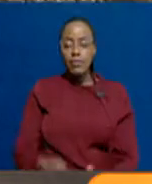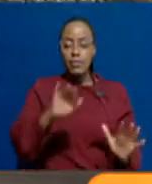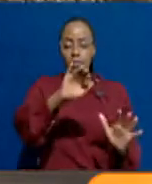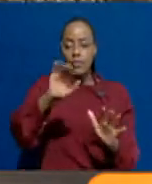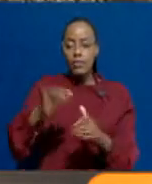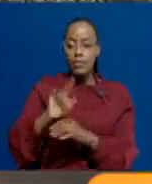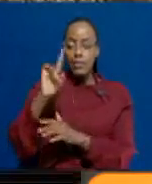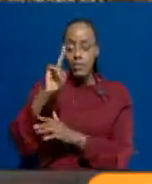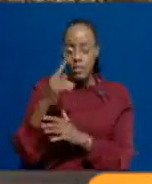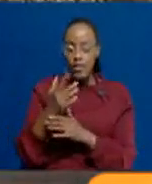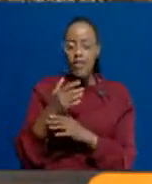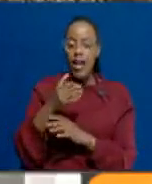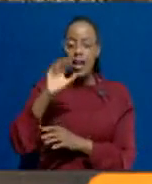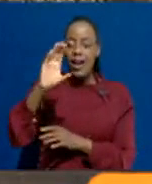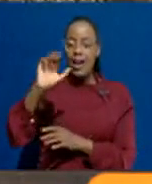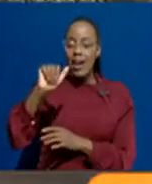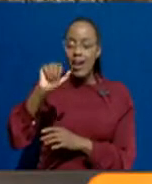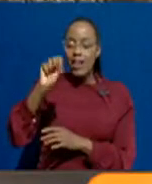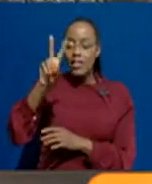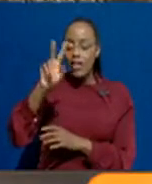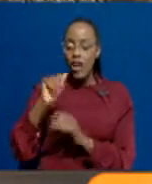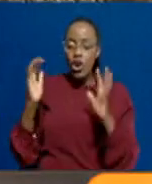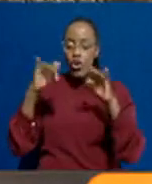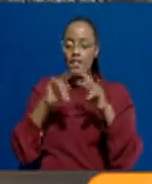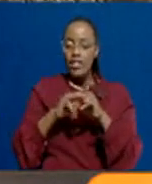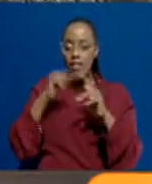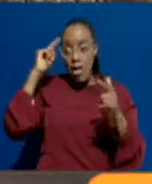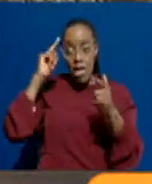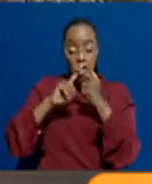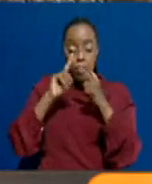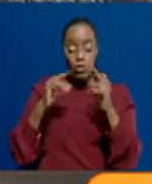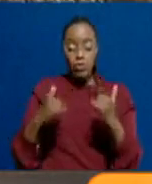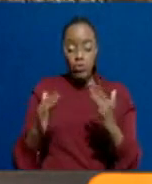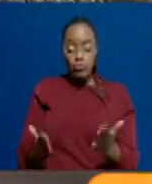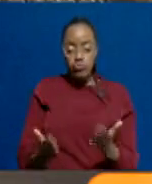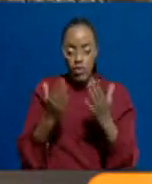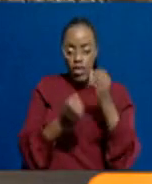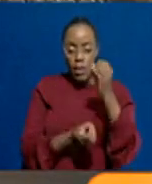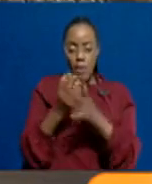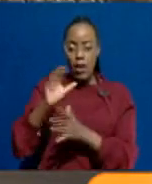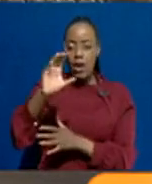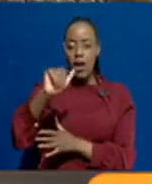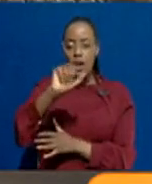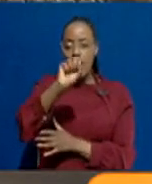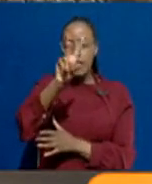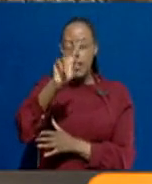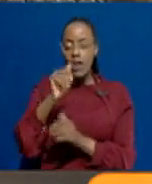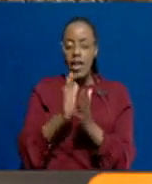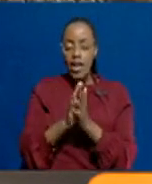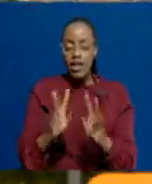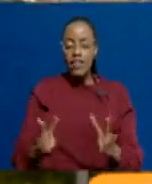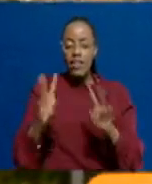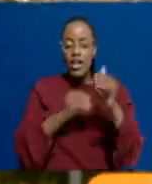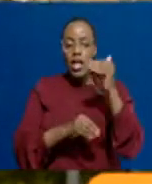The first ever National Cassava Conference has kicked off in Nairobi, aimed at enhancing cassava production and value addition. The government